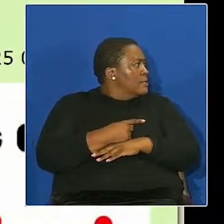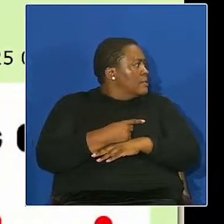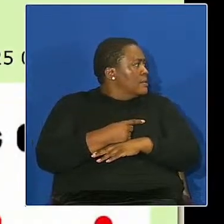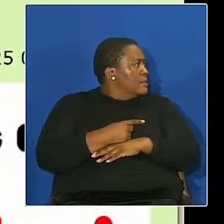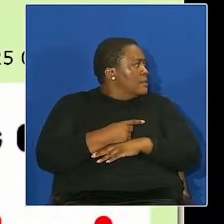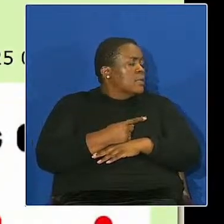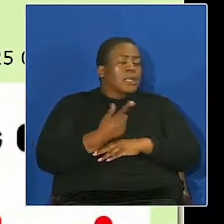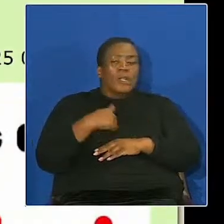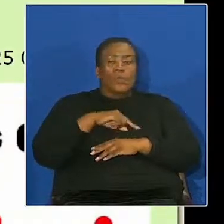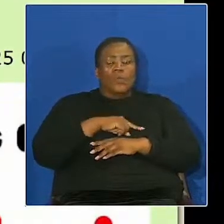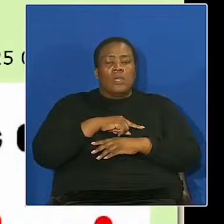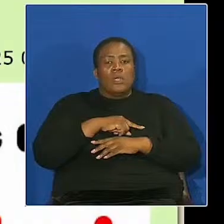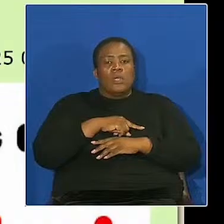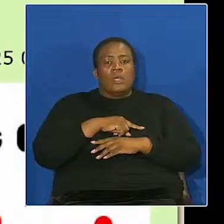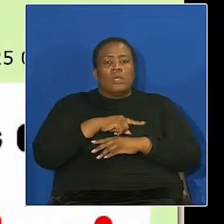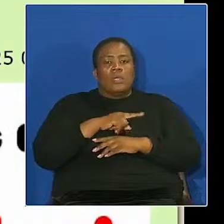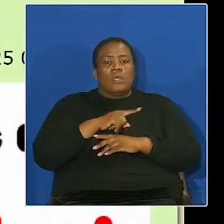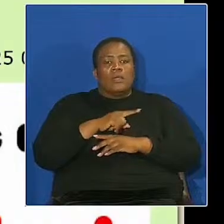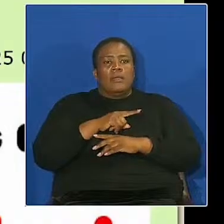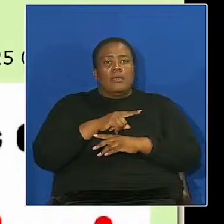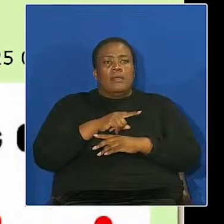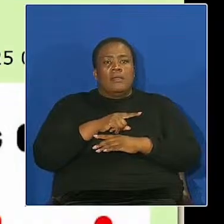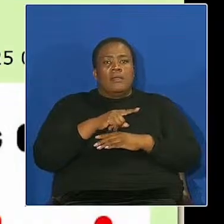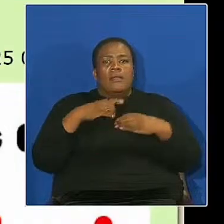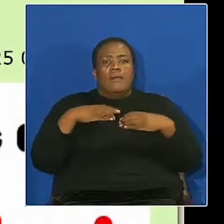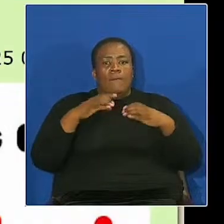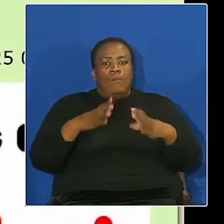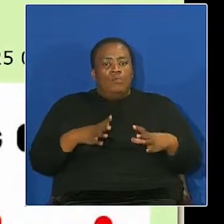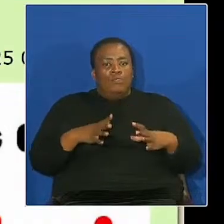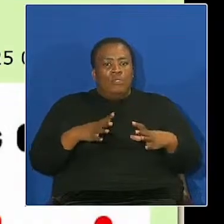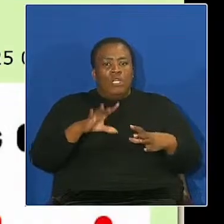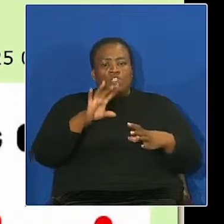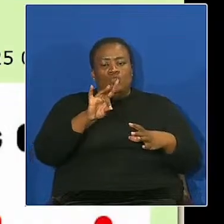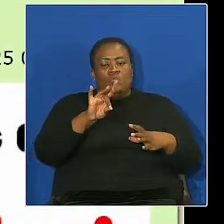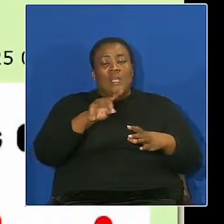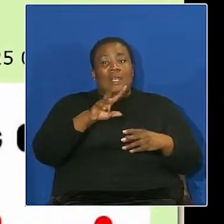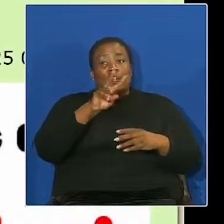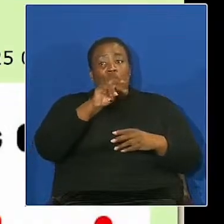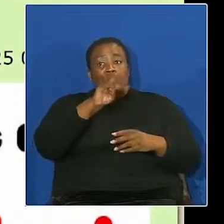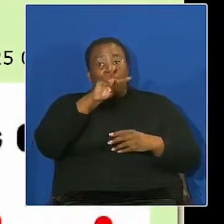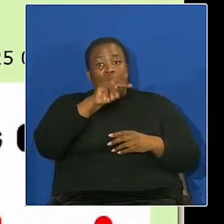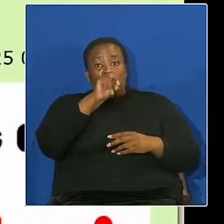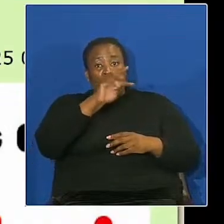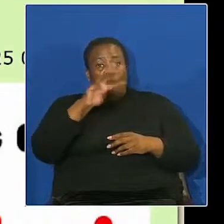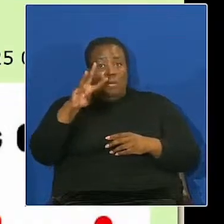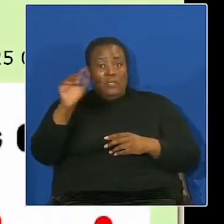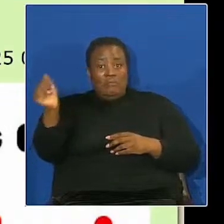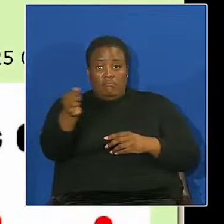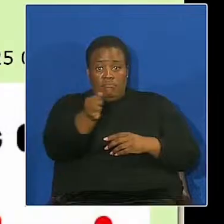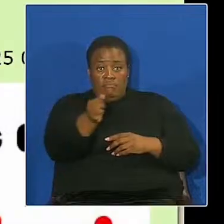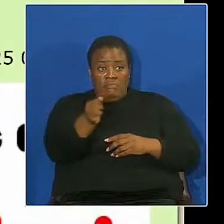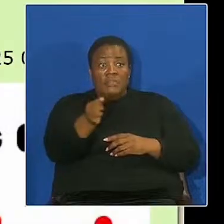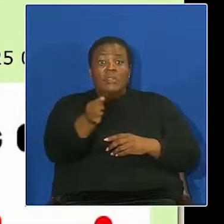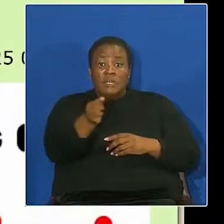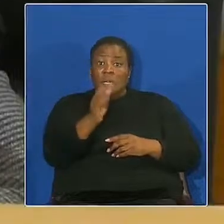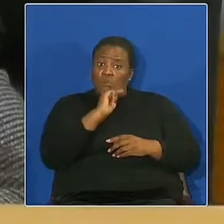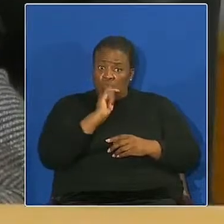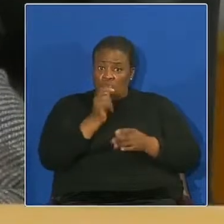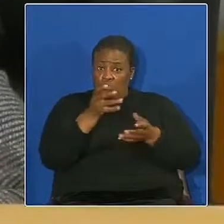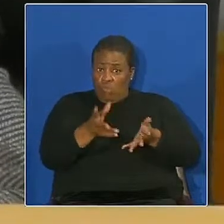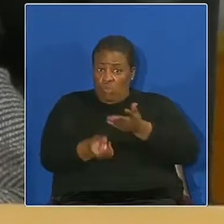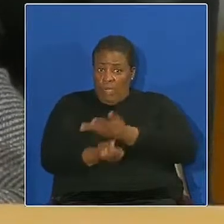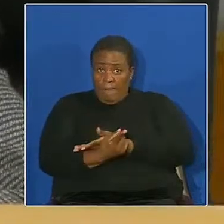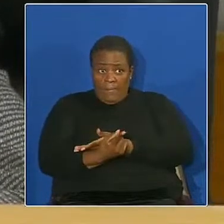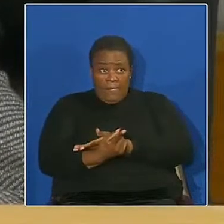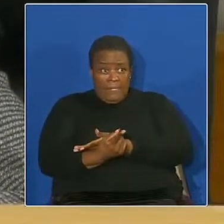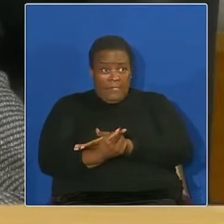are appointing a provincial commissioner this Tuesday in Northwest, was that in fact what happened? Was there an appointment of a